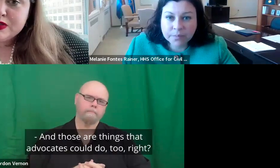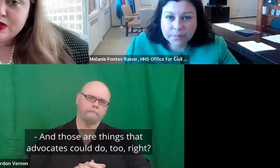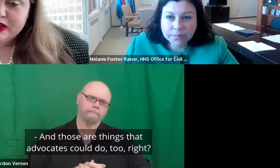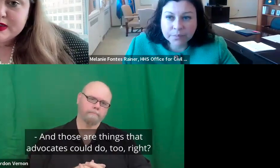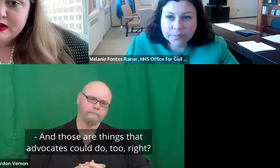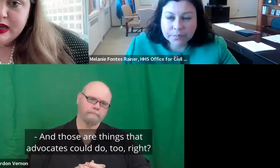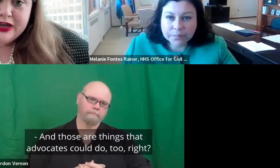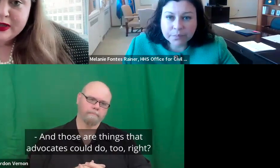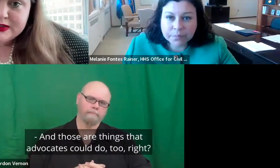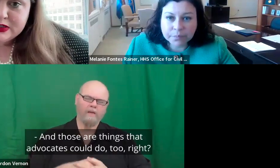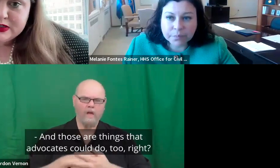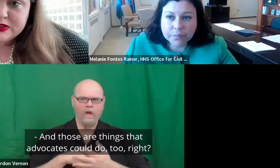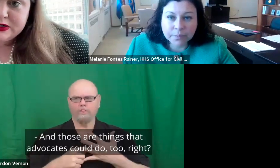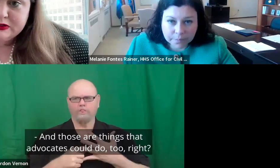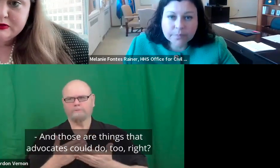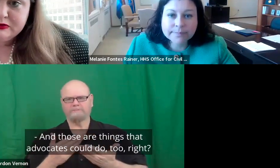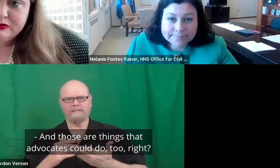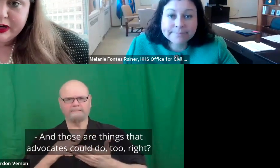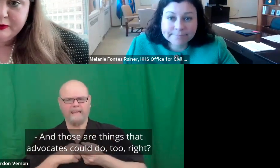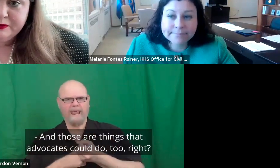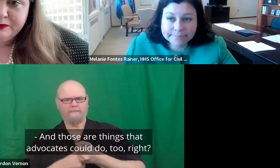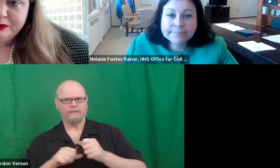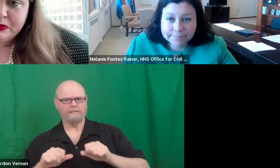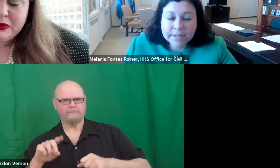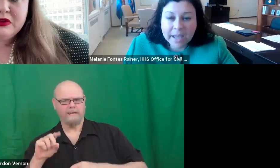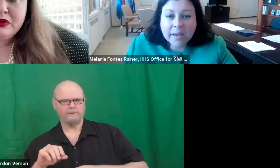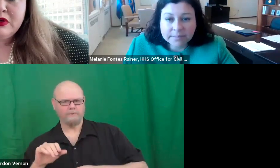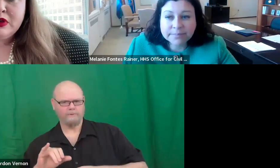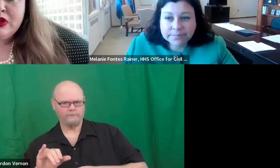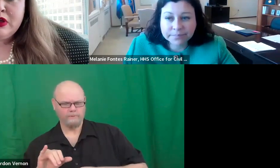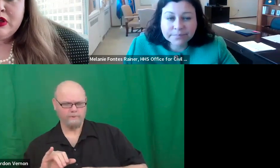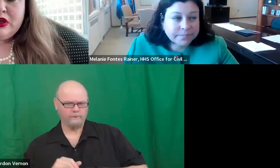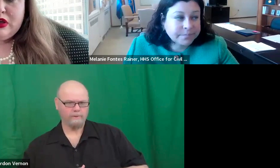And those are things that advocates could do too, right?